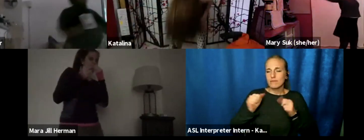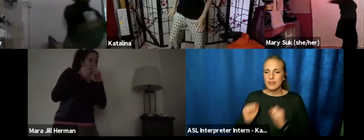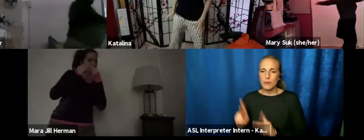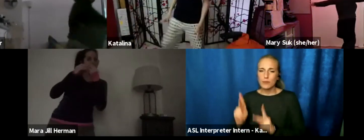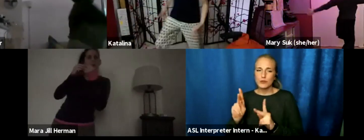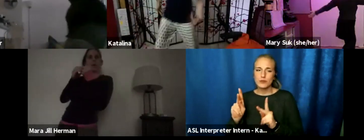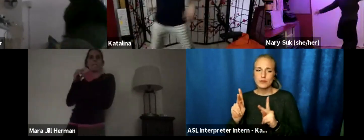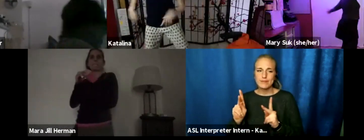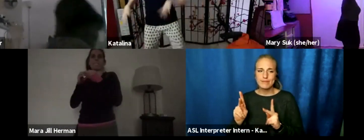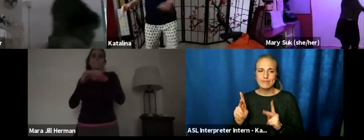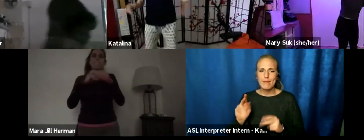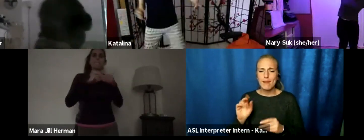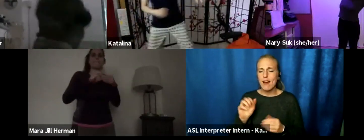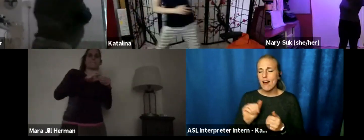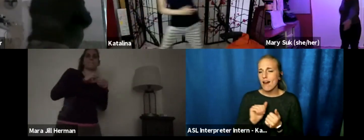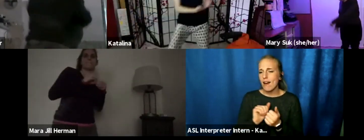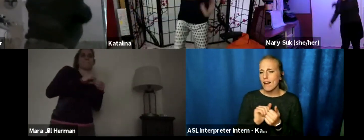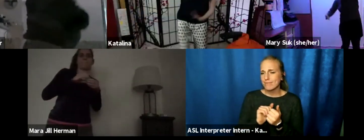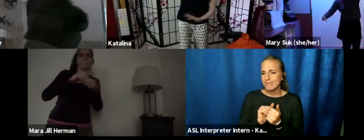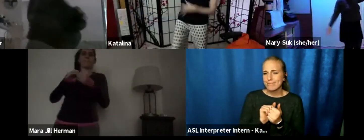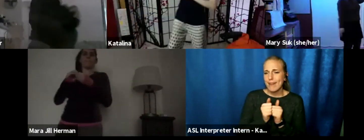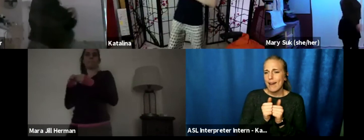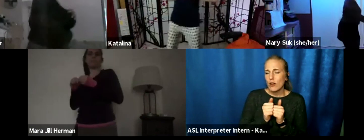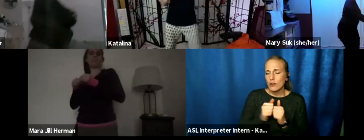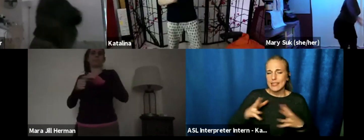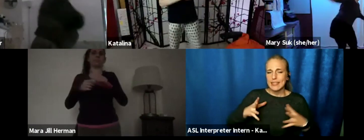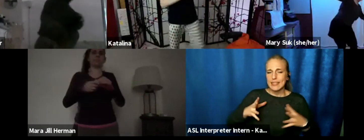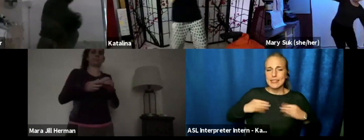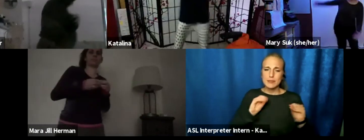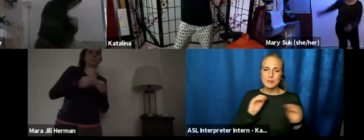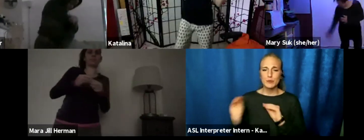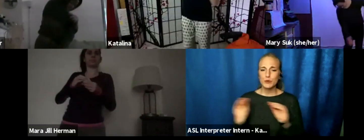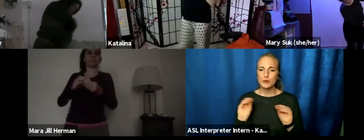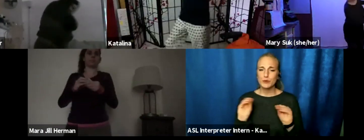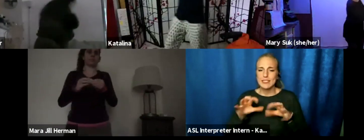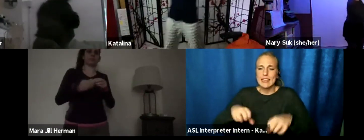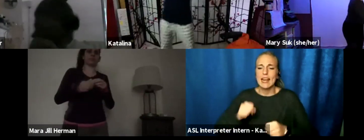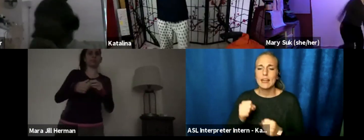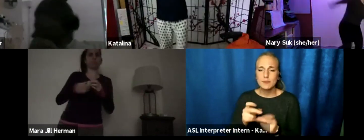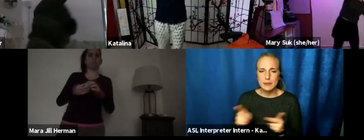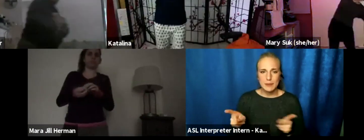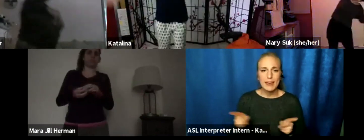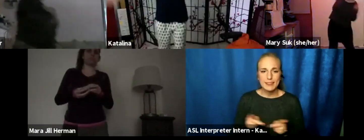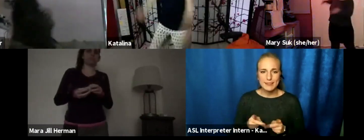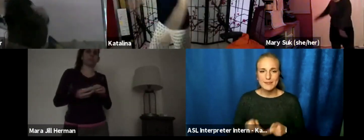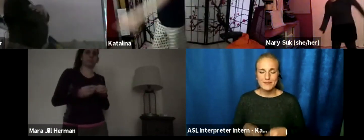like? How does acceptance move and take up space?